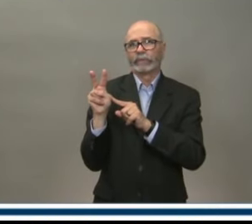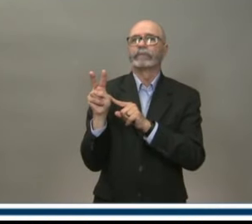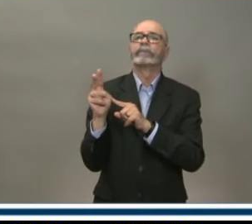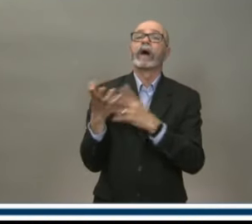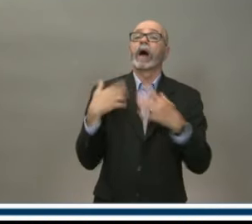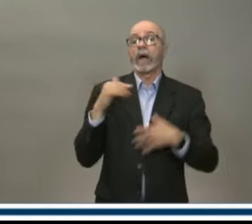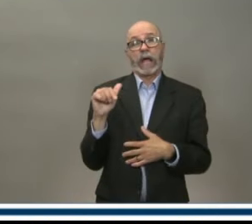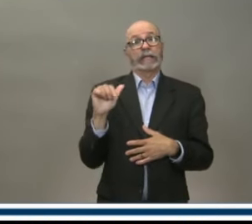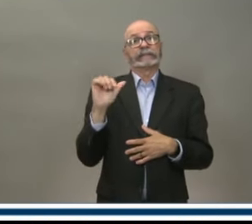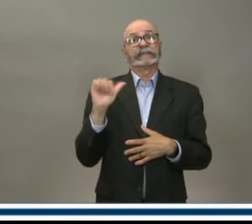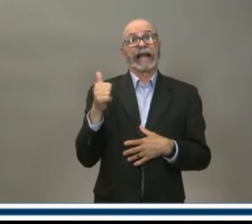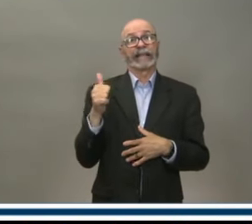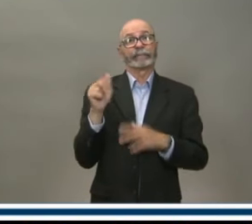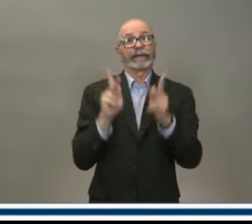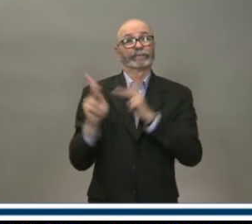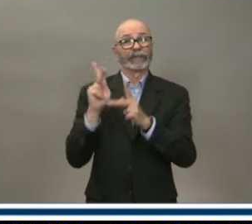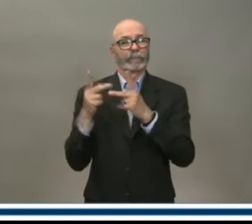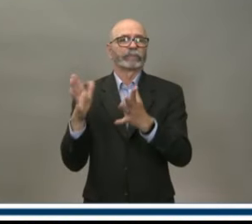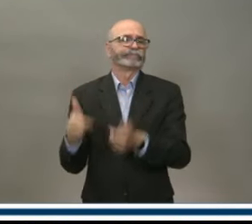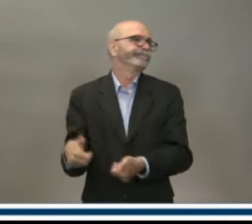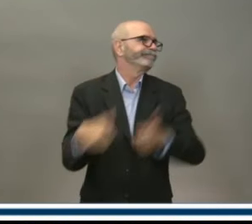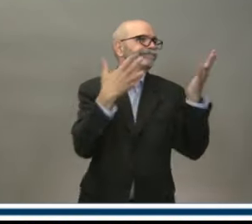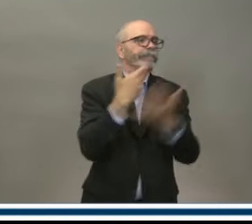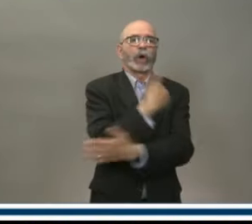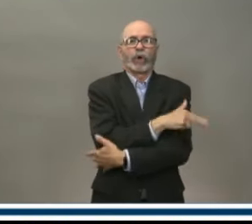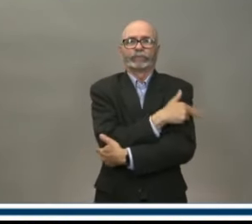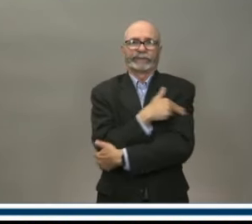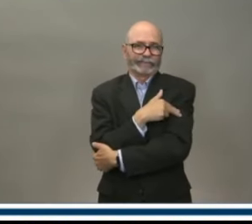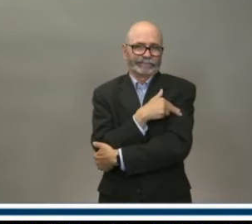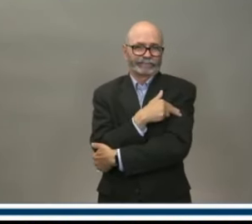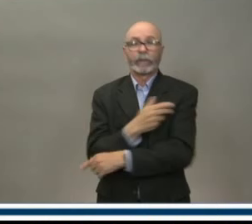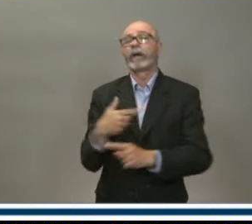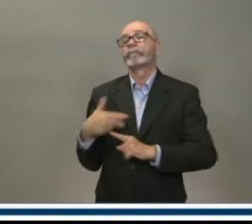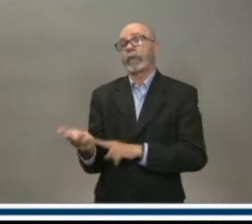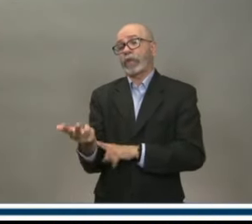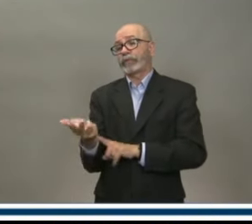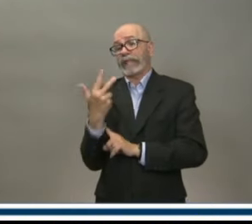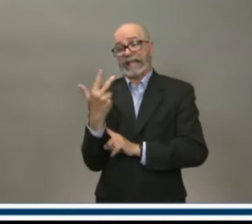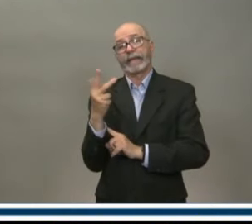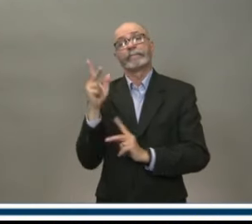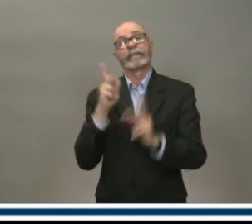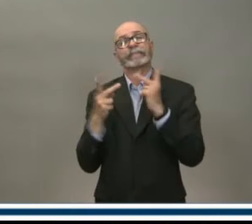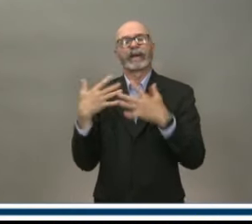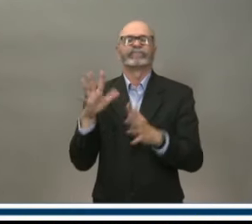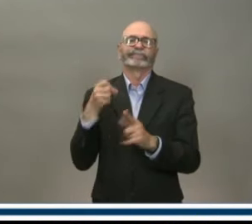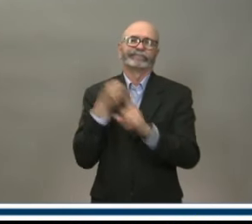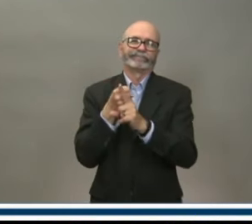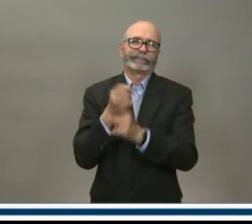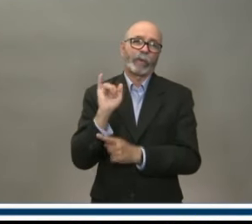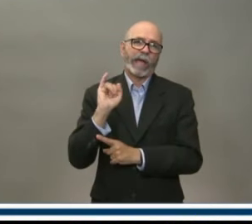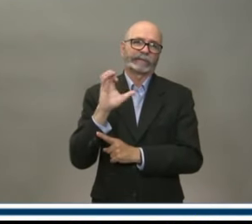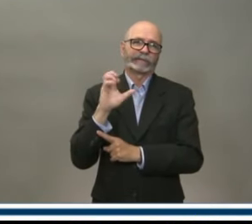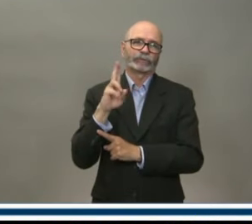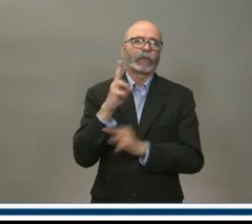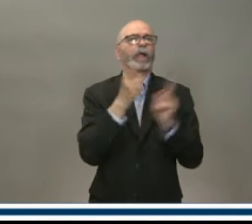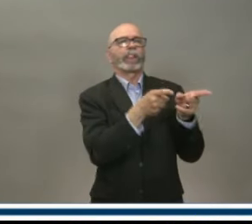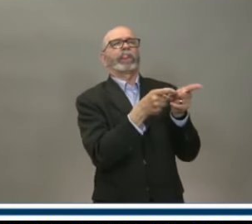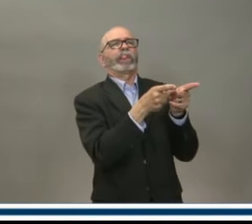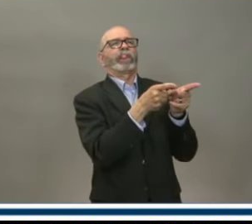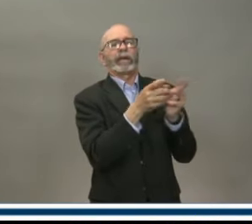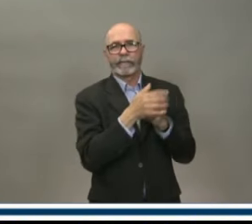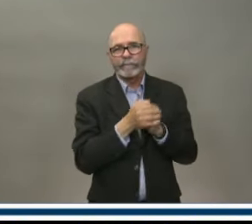hospital. 3 of those are in the ICU. We have now 330 people that have recovered from their